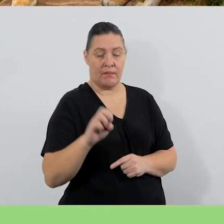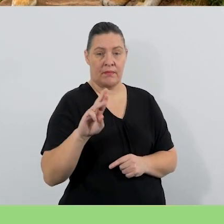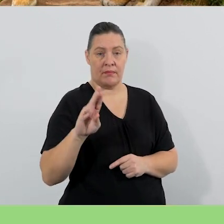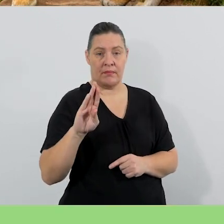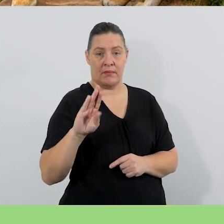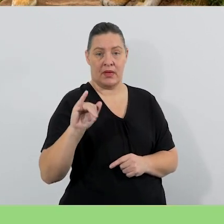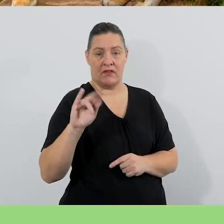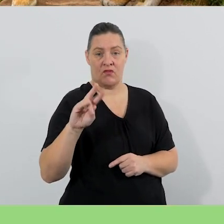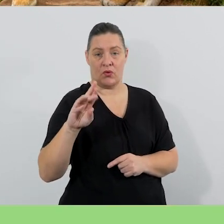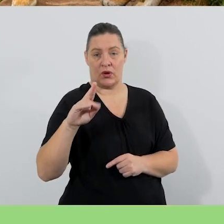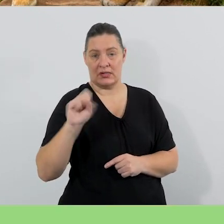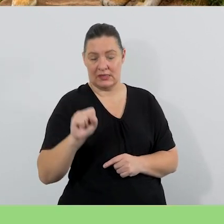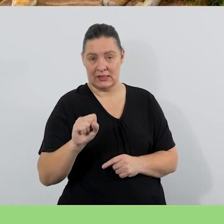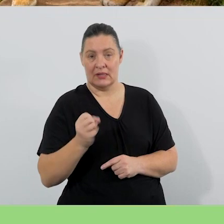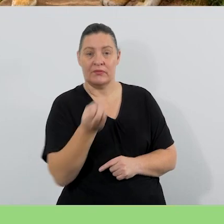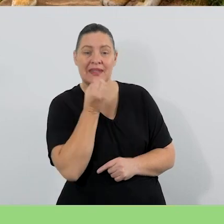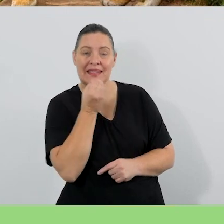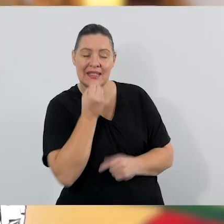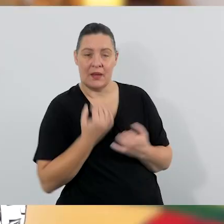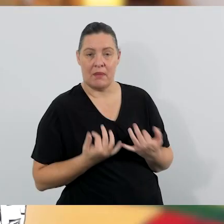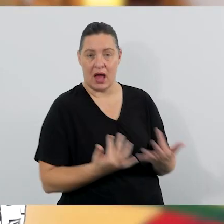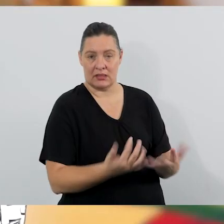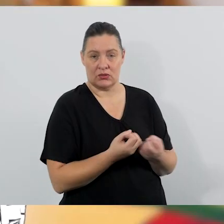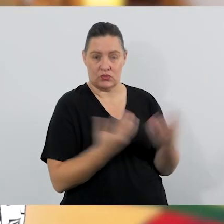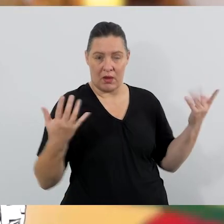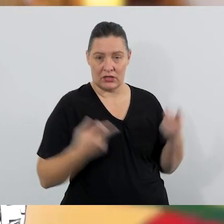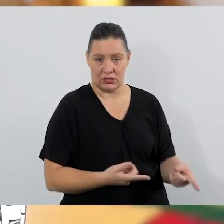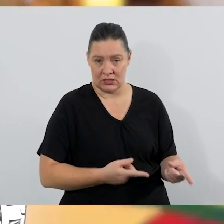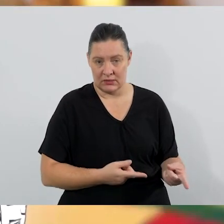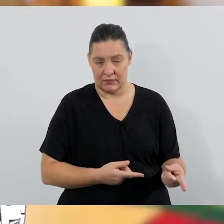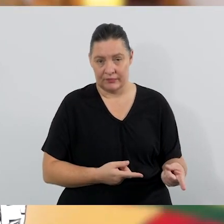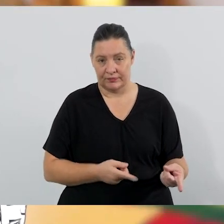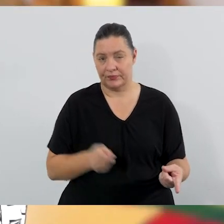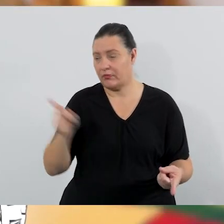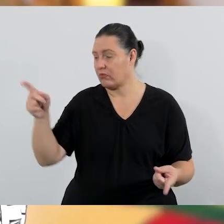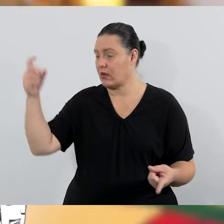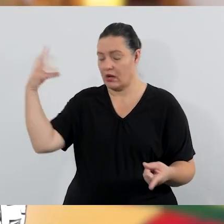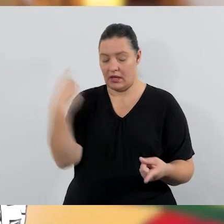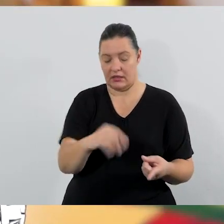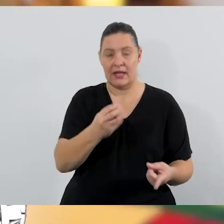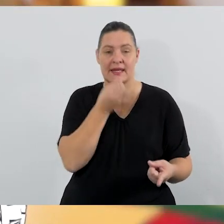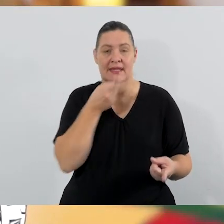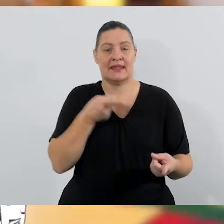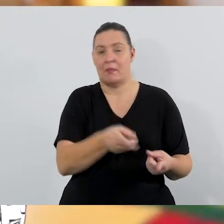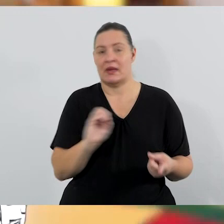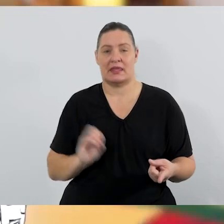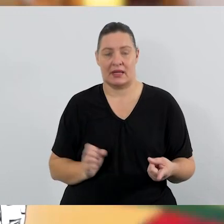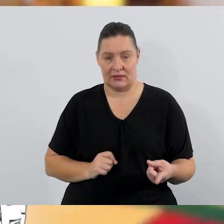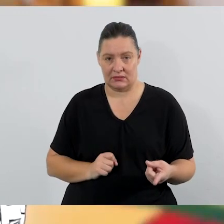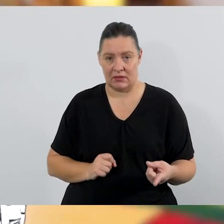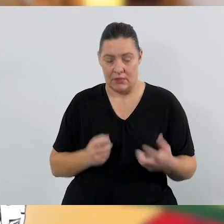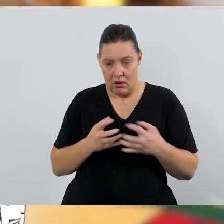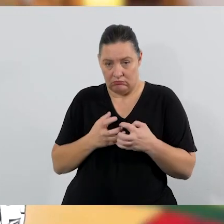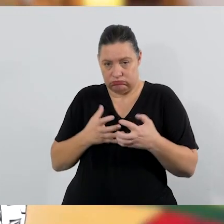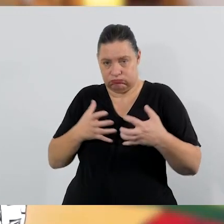herbivores. Obviously now there's going to be more animals that are feeding on the producers, and nobody is feeding on